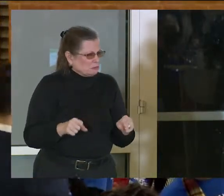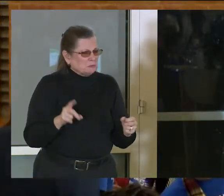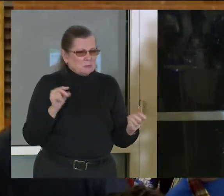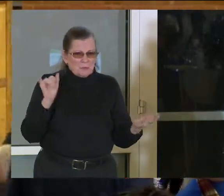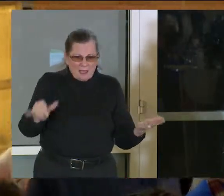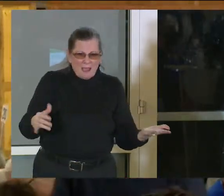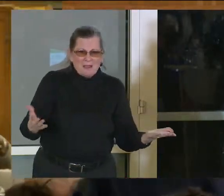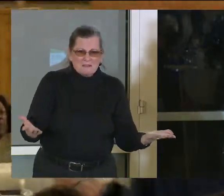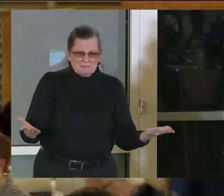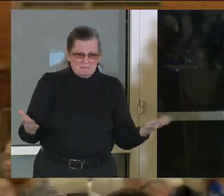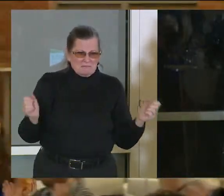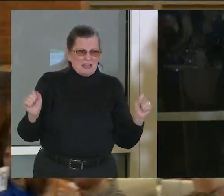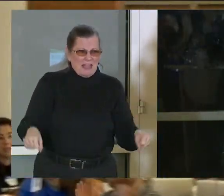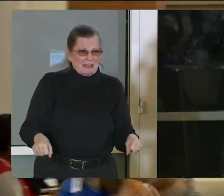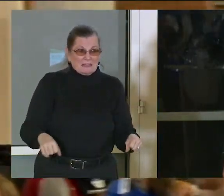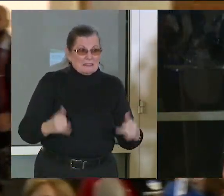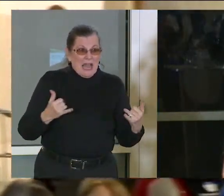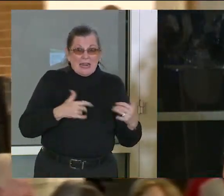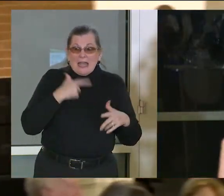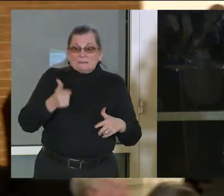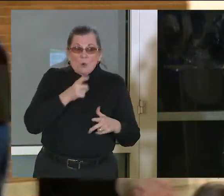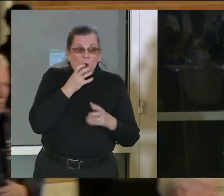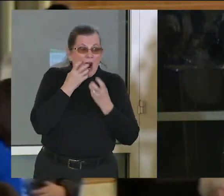which table will go next?